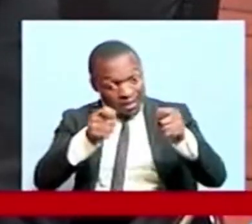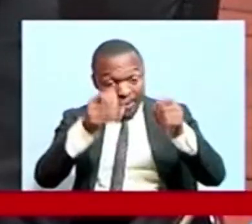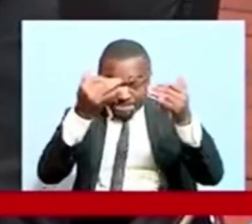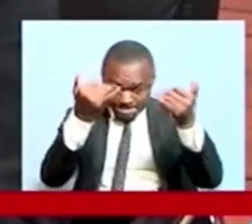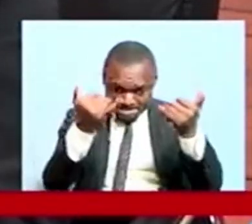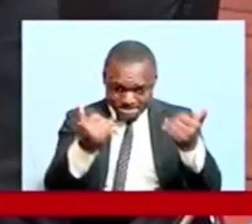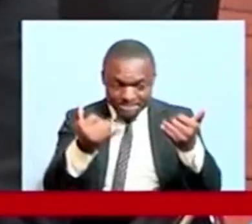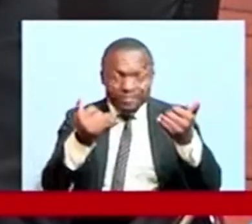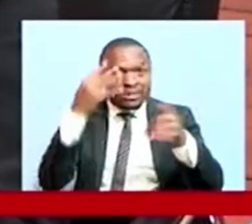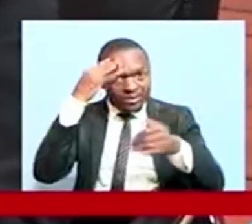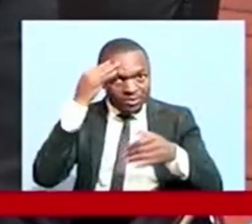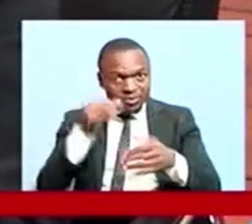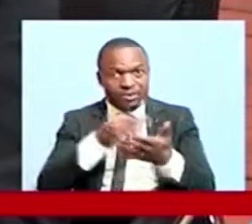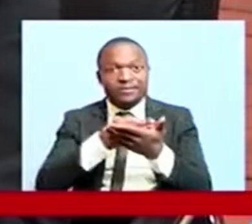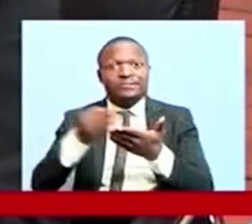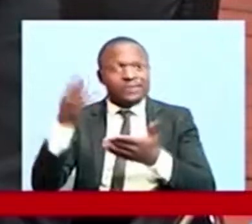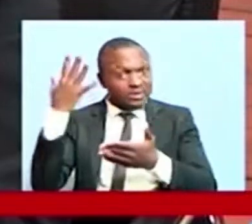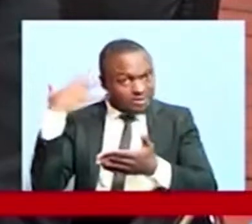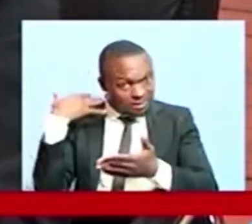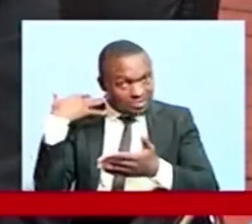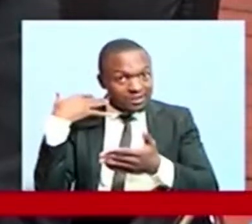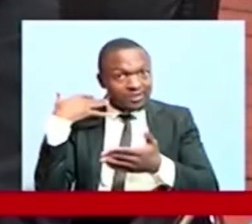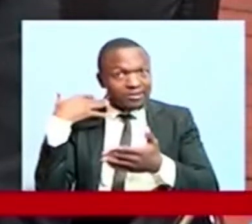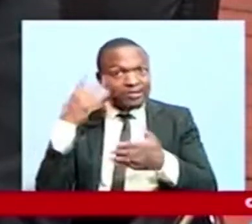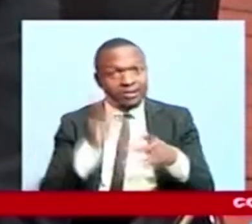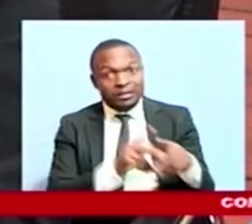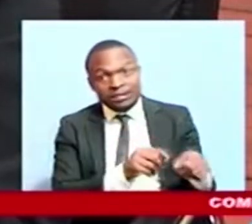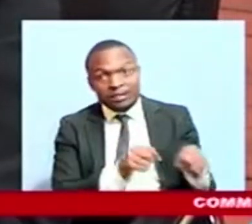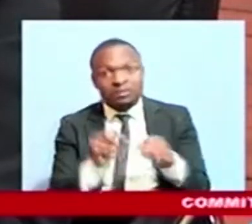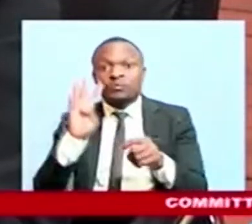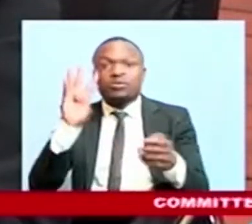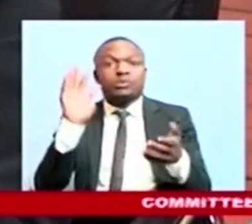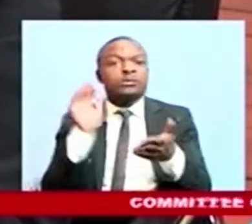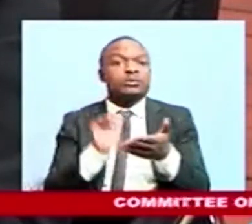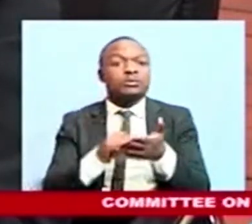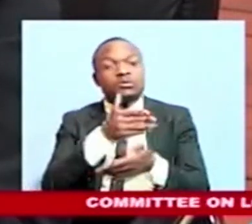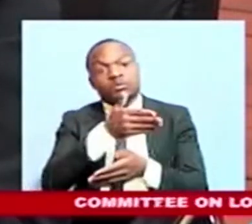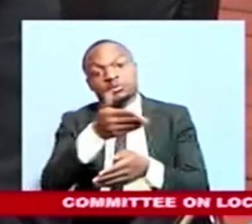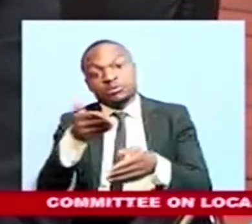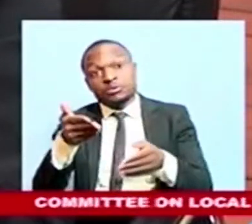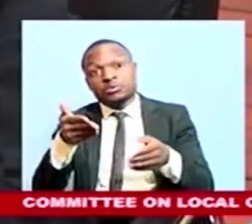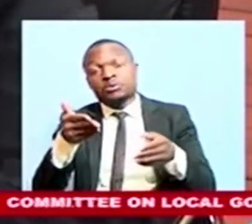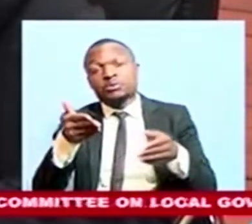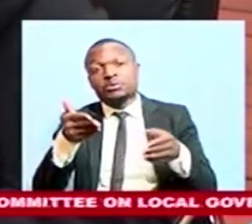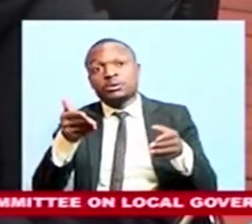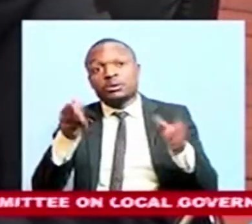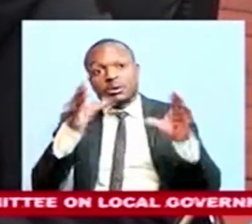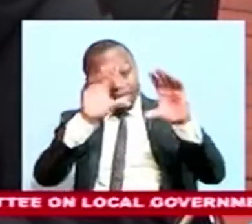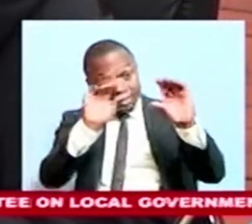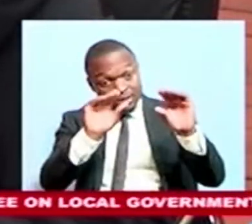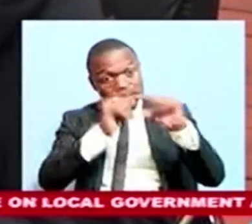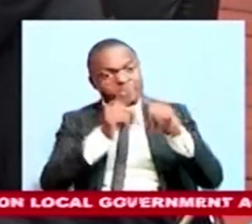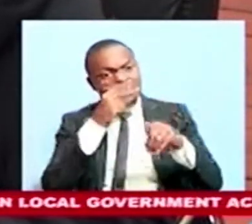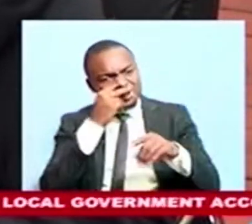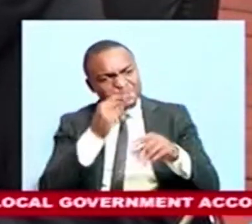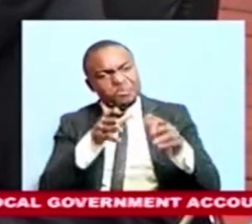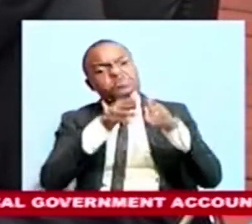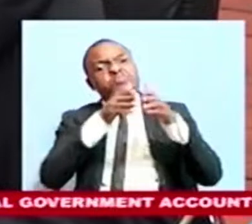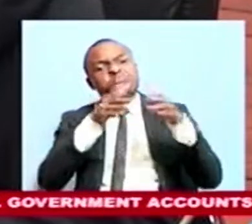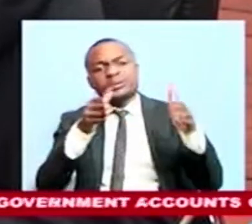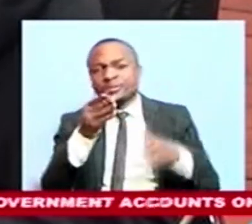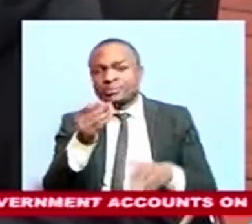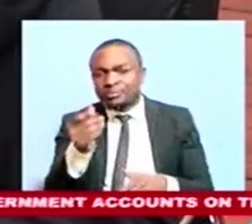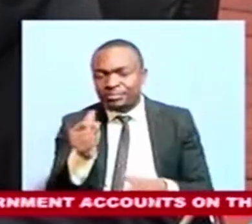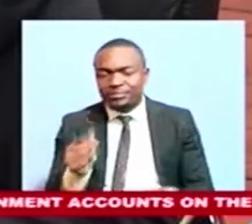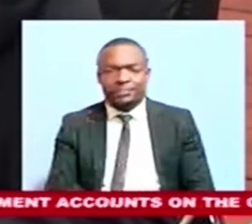now. And they were transferring 4,000 something to those accounts now. But you look at huge sums of money.